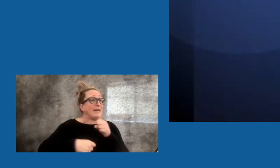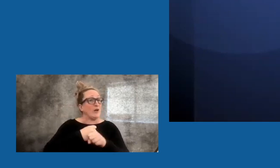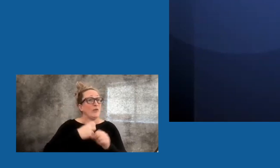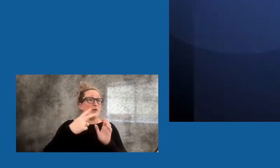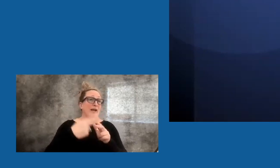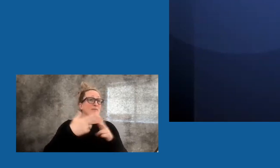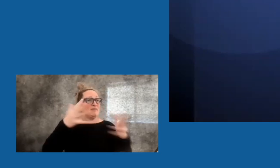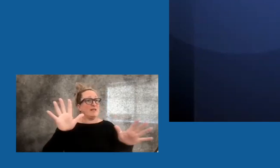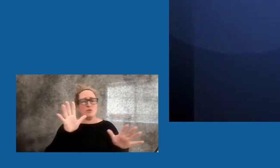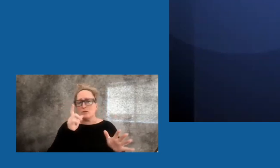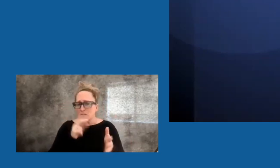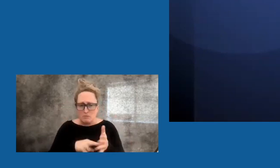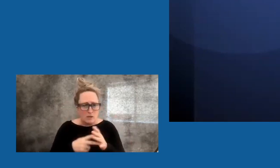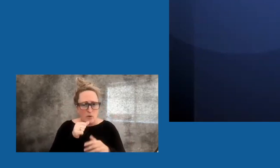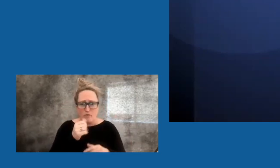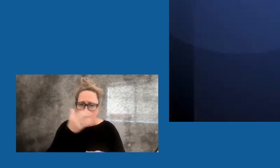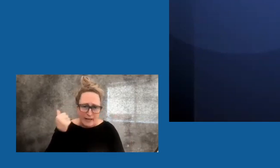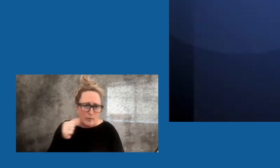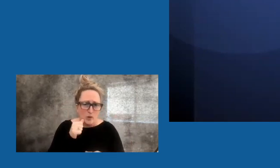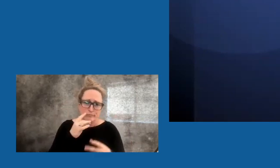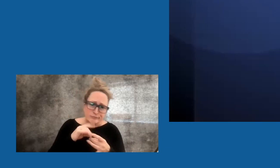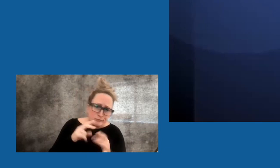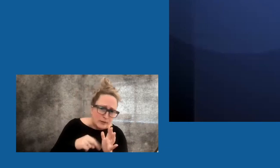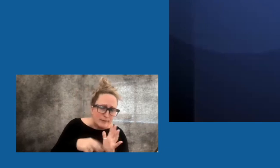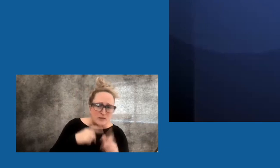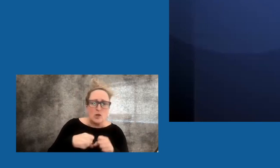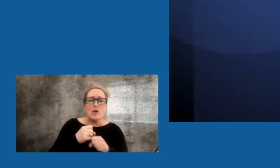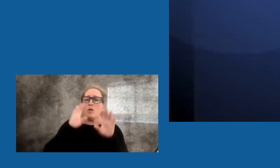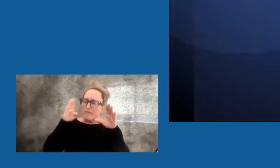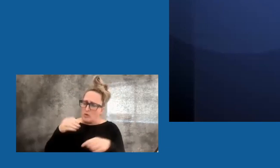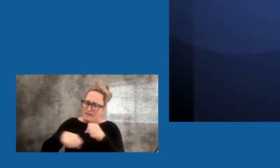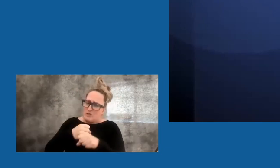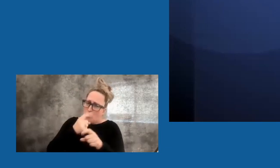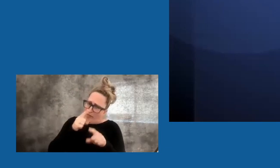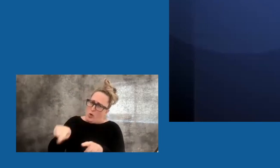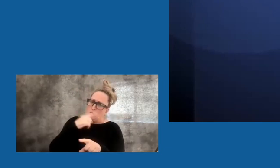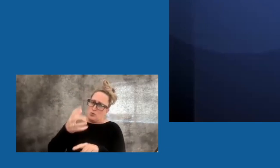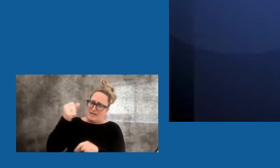don't read them again or we don't forget about them. The focus is this year is on those taken. But